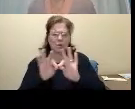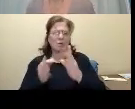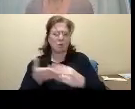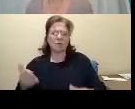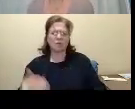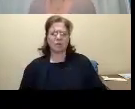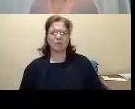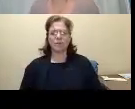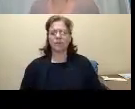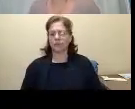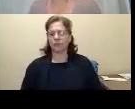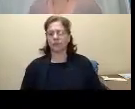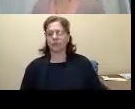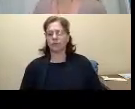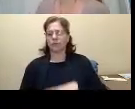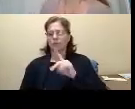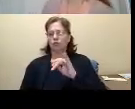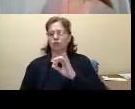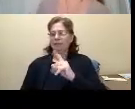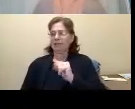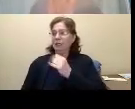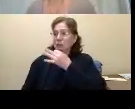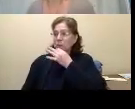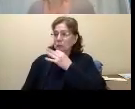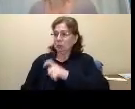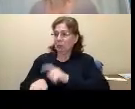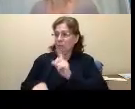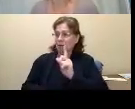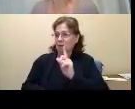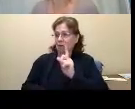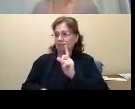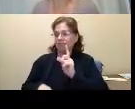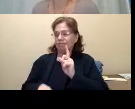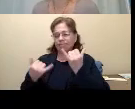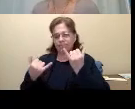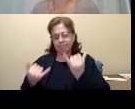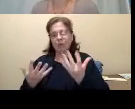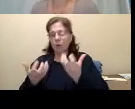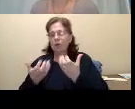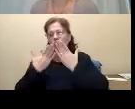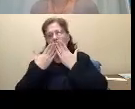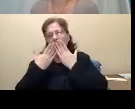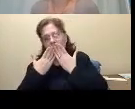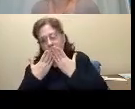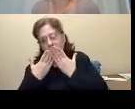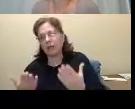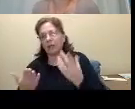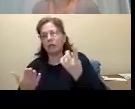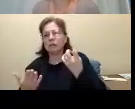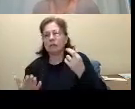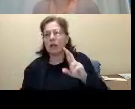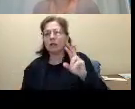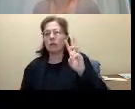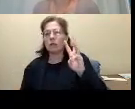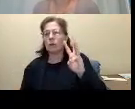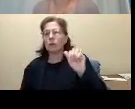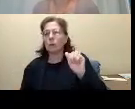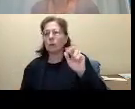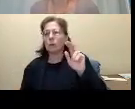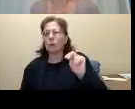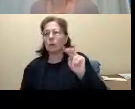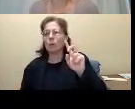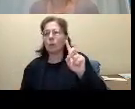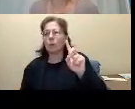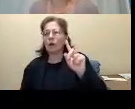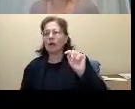Well, we're nearing 1 o'clock. So I would like to say a very sincere thank you to Dr. Wandtke for coming in today and talking about this